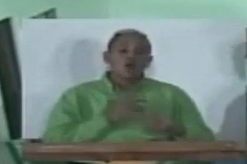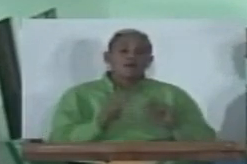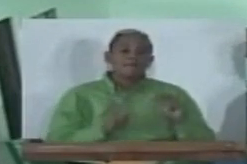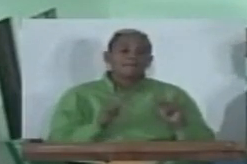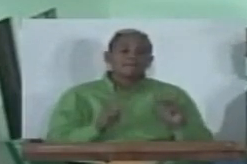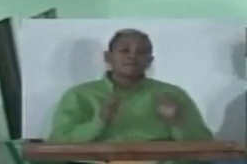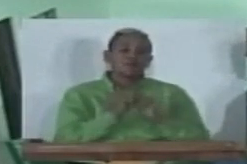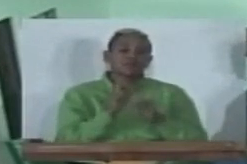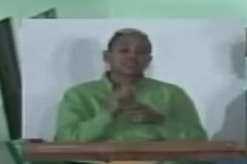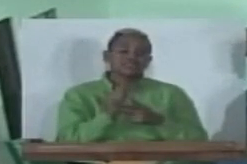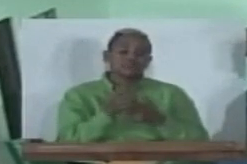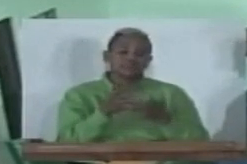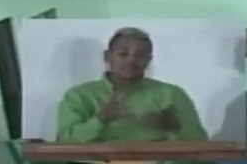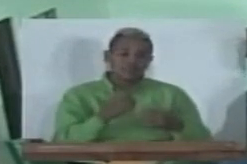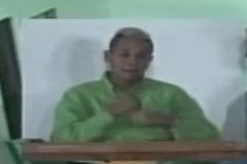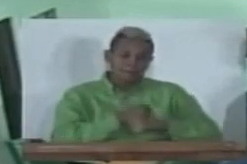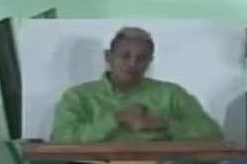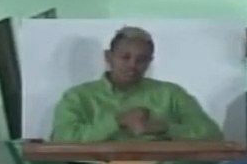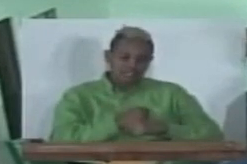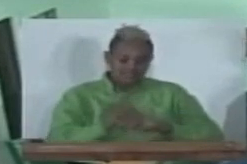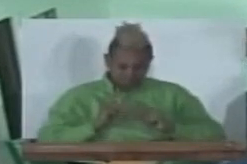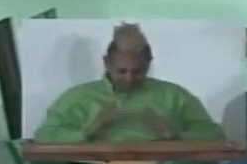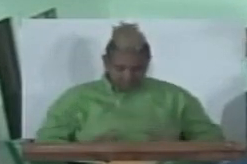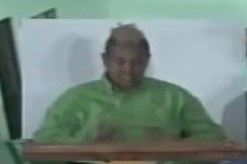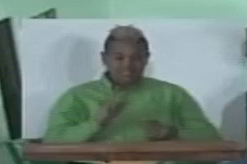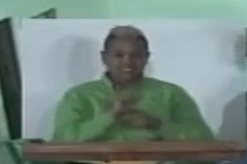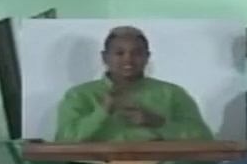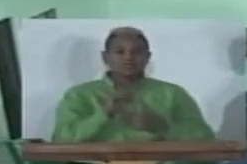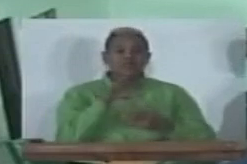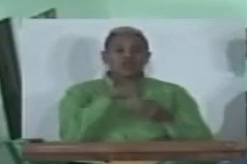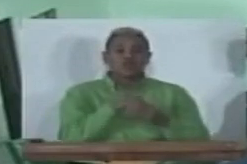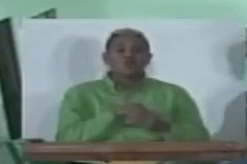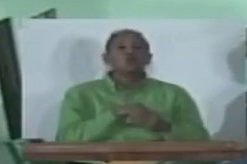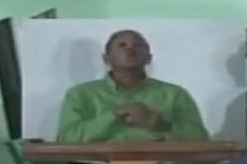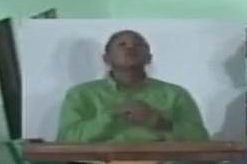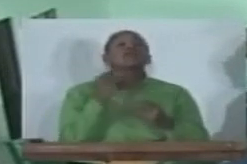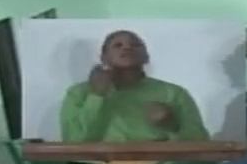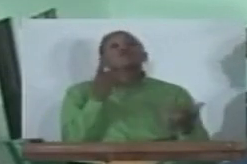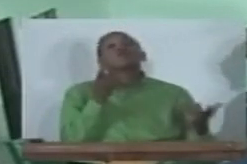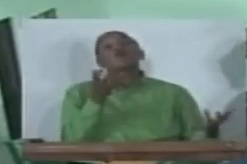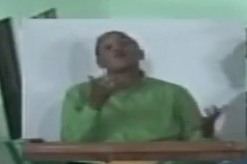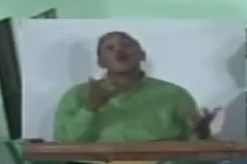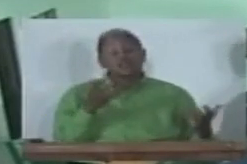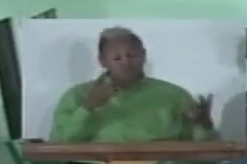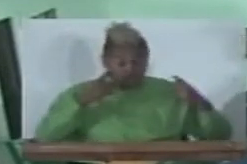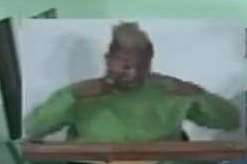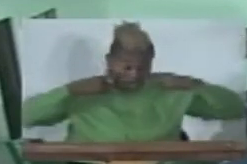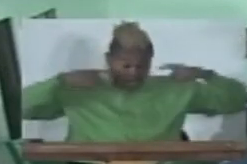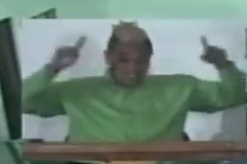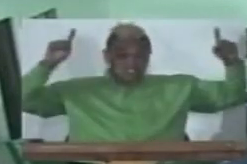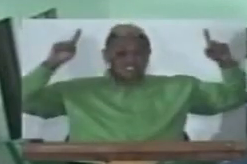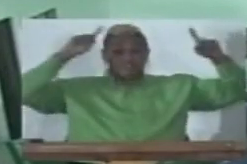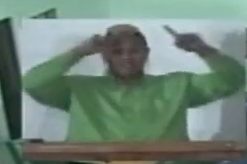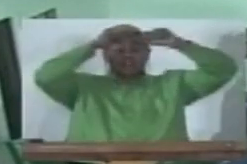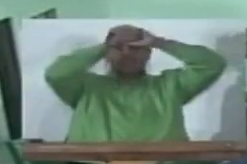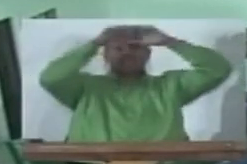with disabilities, physical disabilities to be included. If we want to achieve the vision of 2030, a